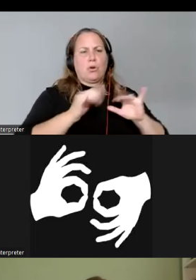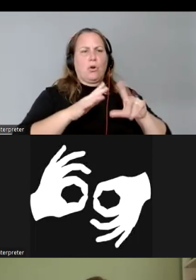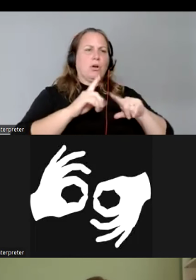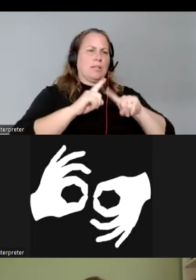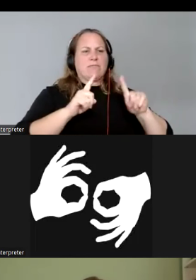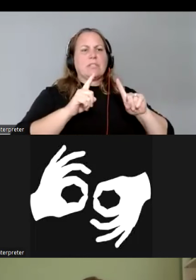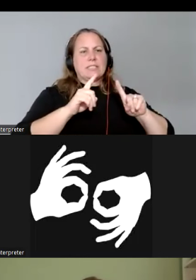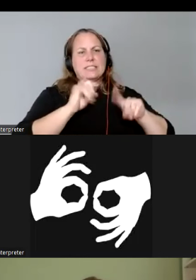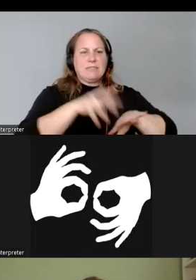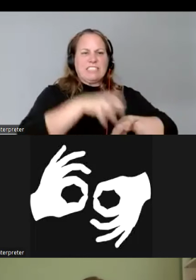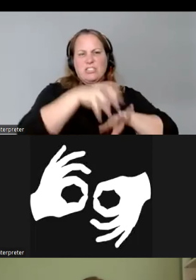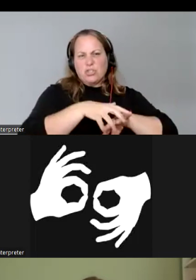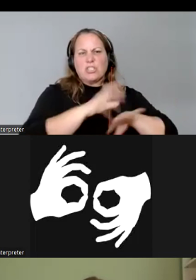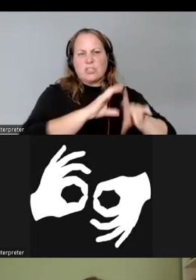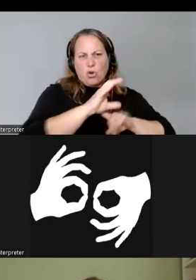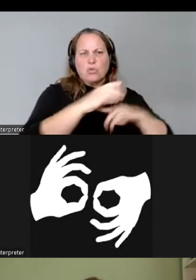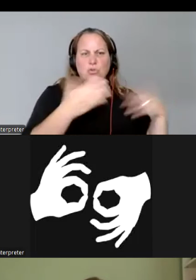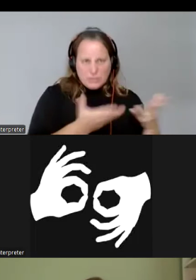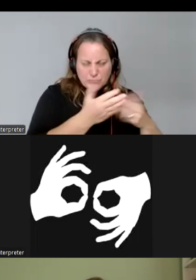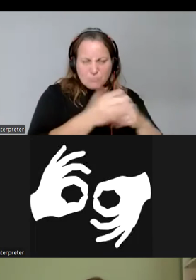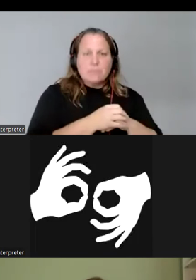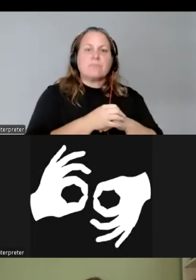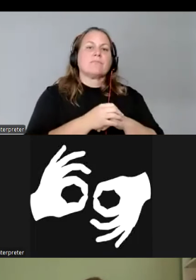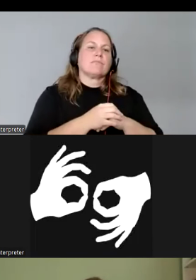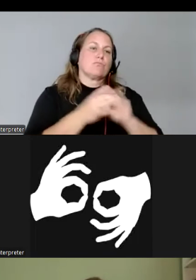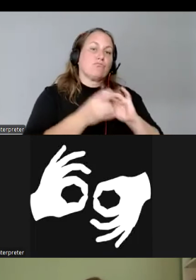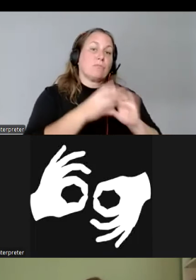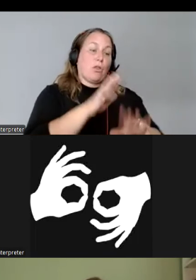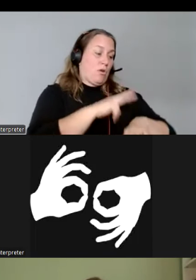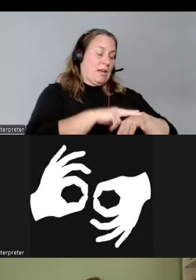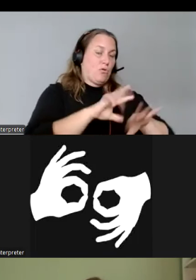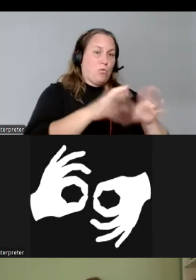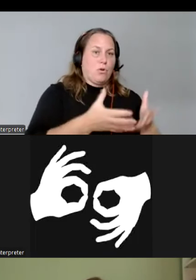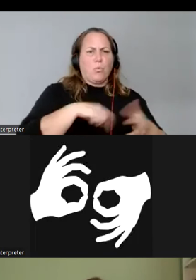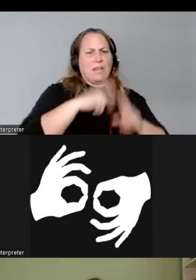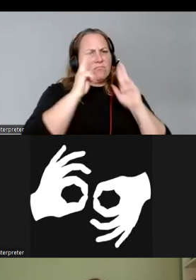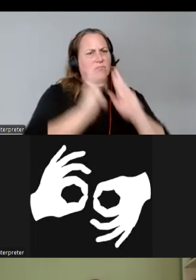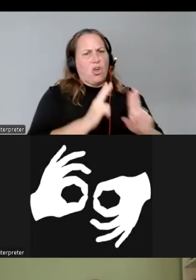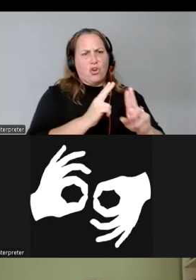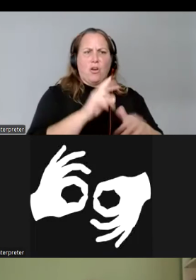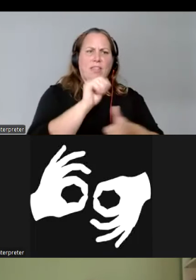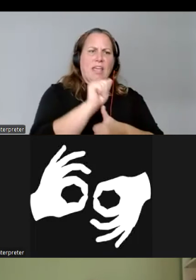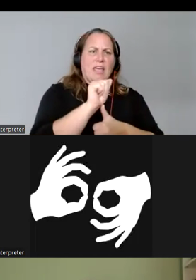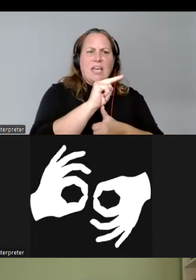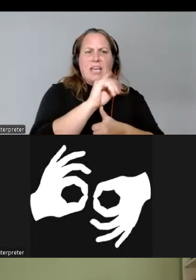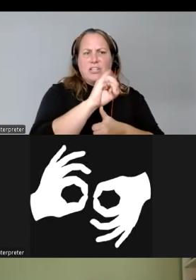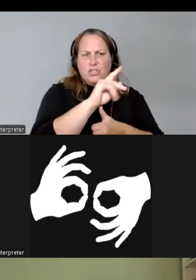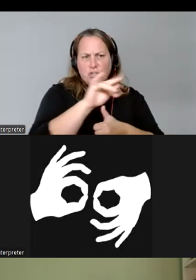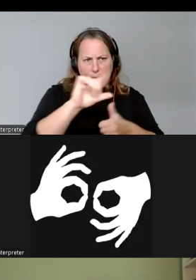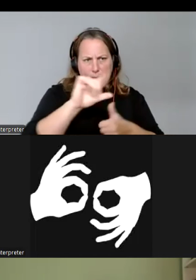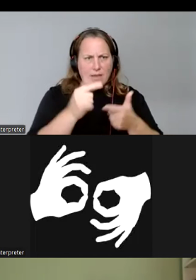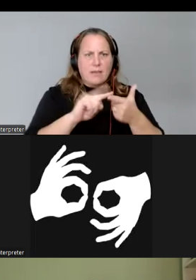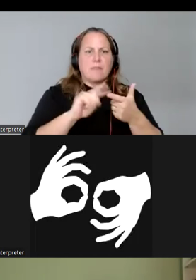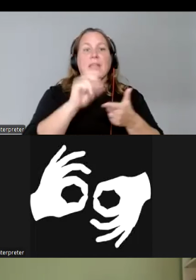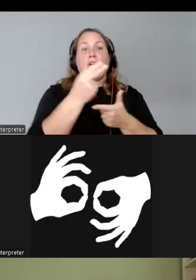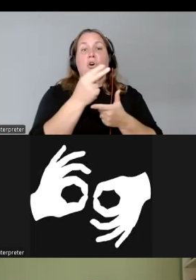world. We are privileged to share. We honor the Wendat, the Anishinaabe peoples, the Haudenosaunee Confederacy,